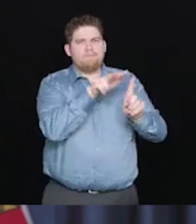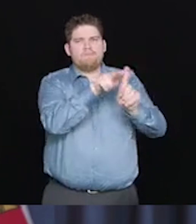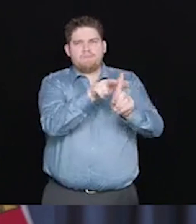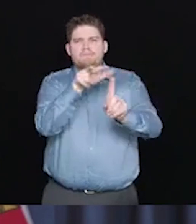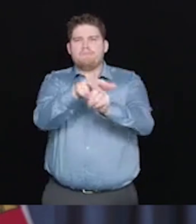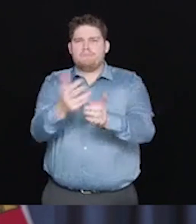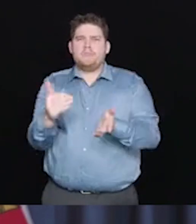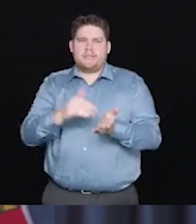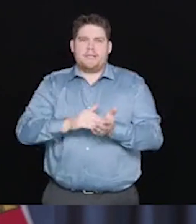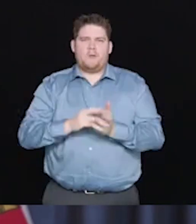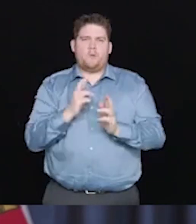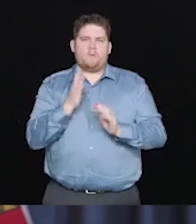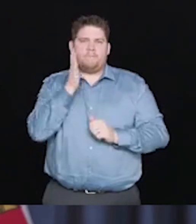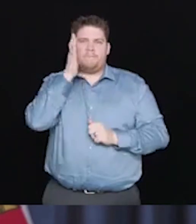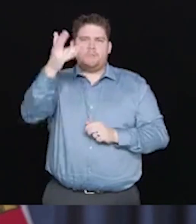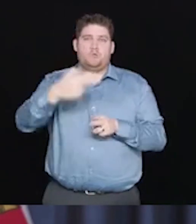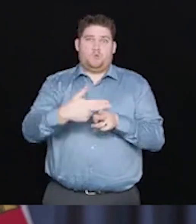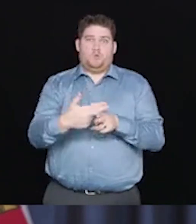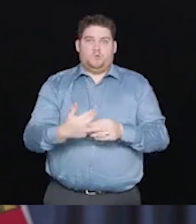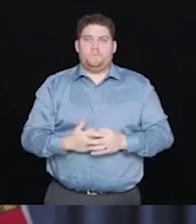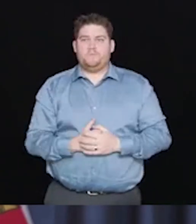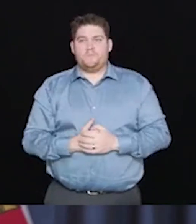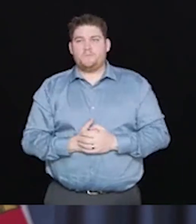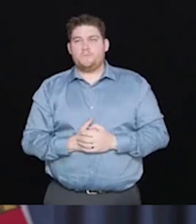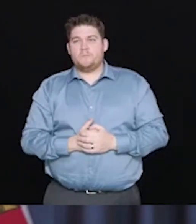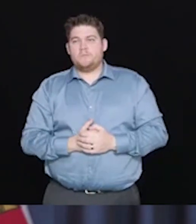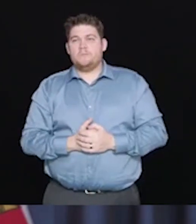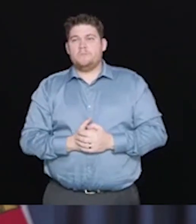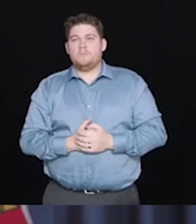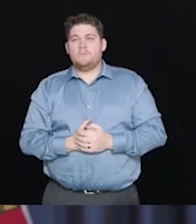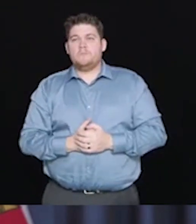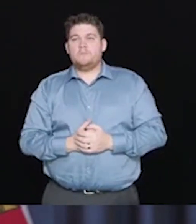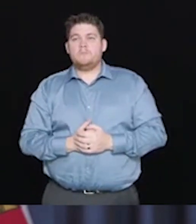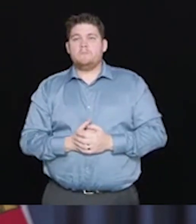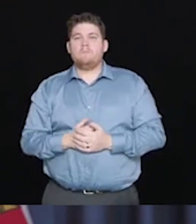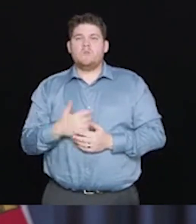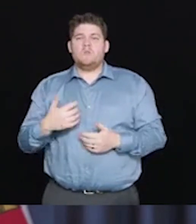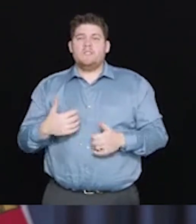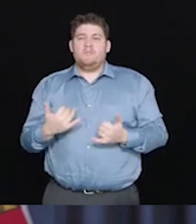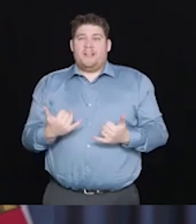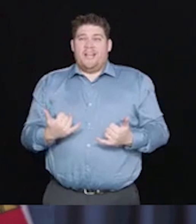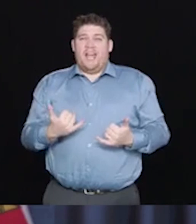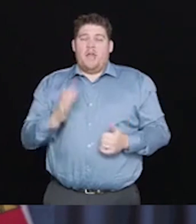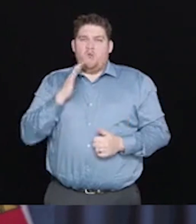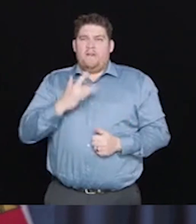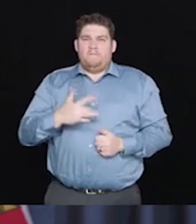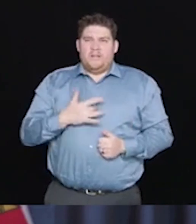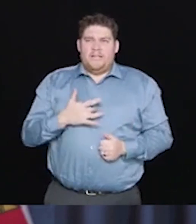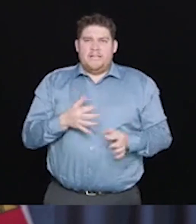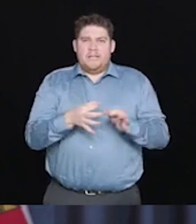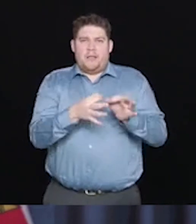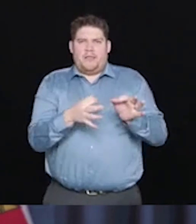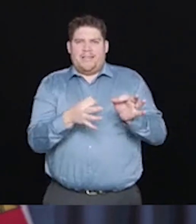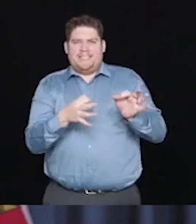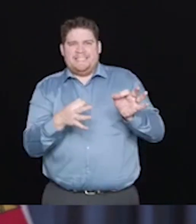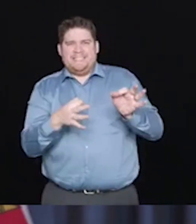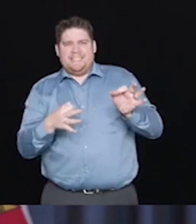where things are delayed. So my heart goes with them. I've been in touch with a number of people who face this circumstance, and I have to